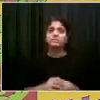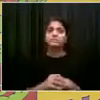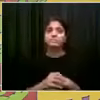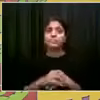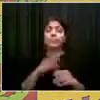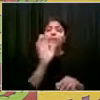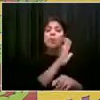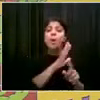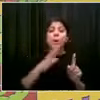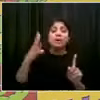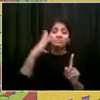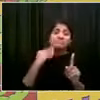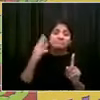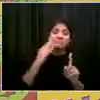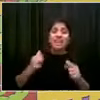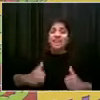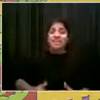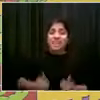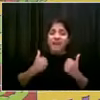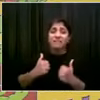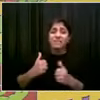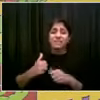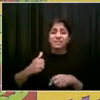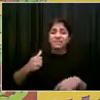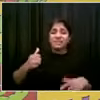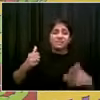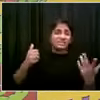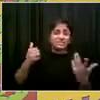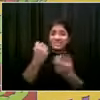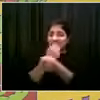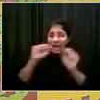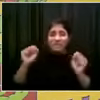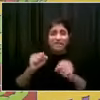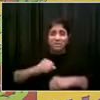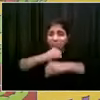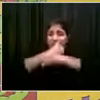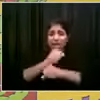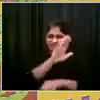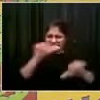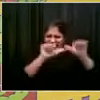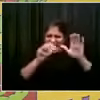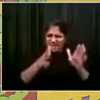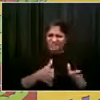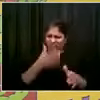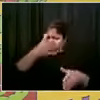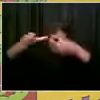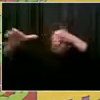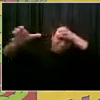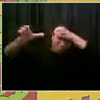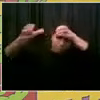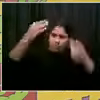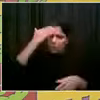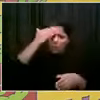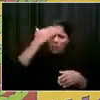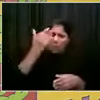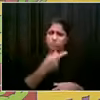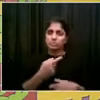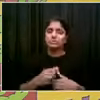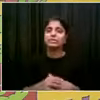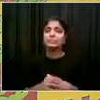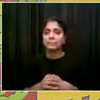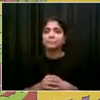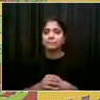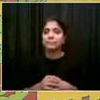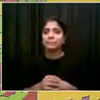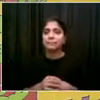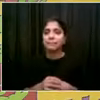even if people think they have some natural immunity. Go ahead, Andrew. Mayor, the fire union is encouraging